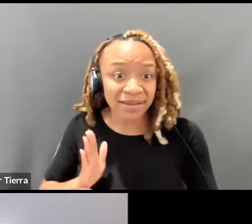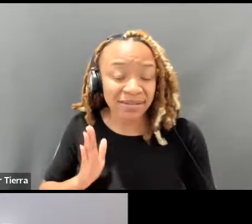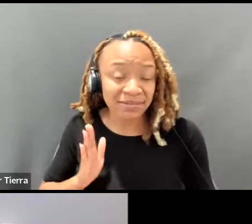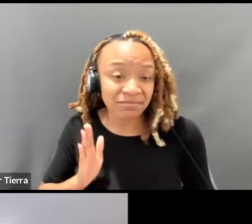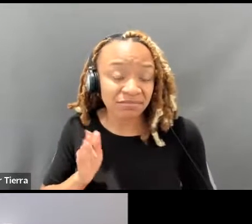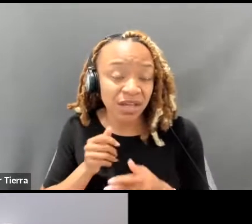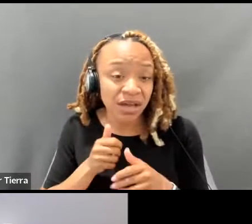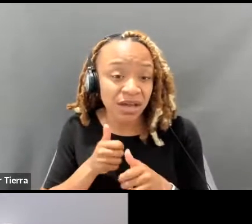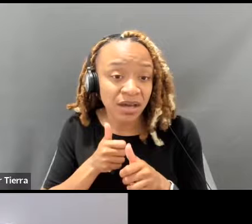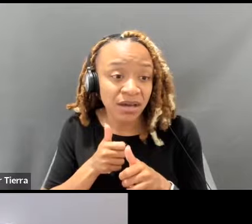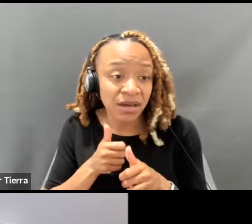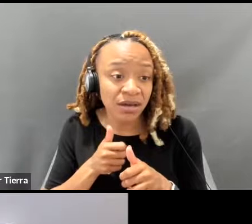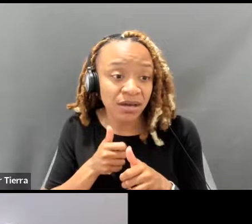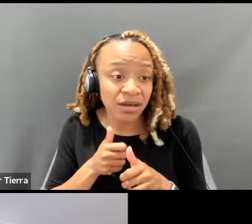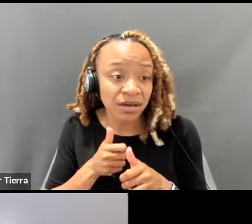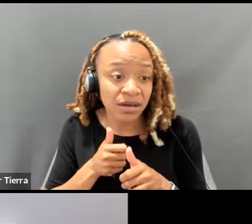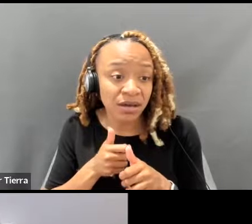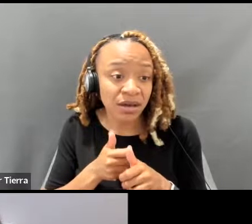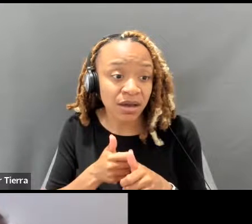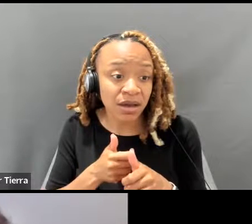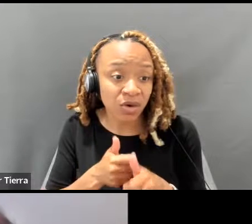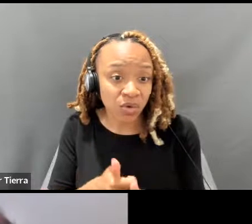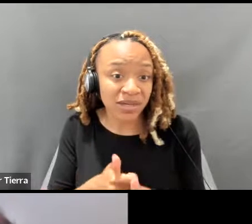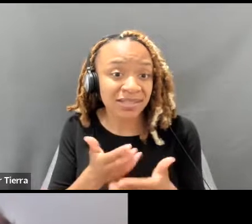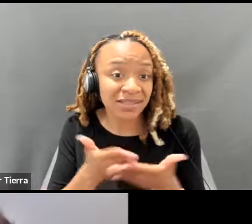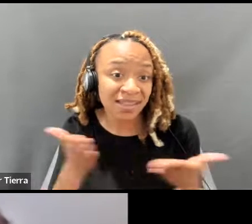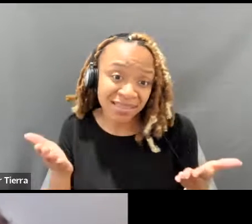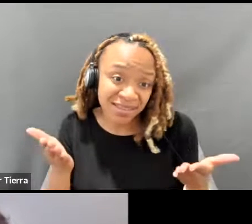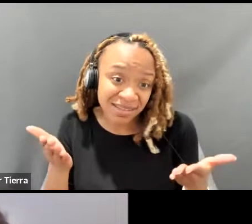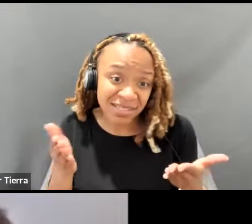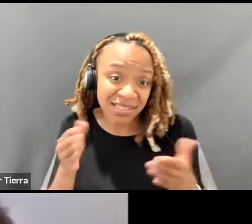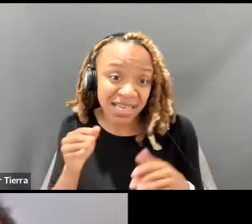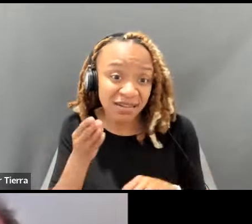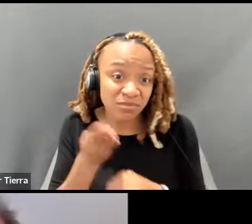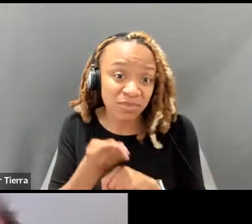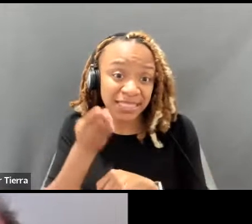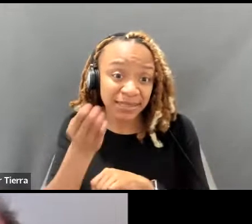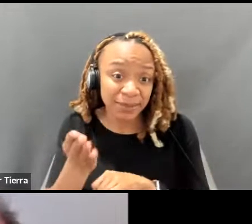according to what's submitted here.